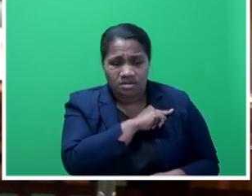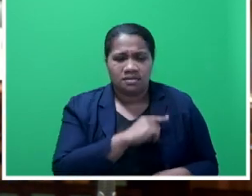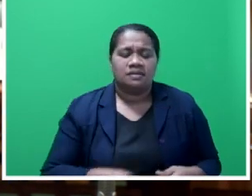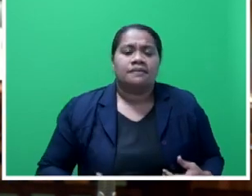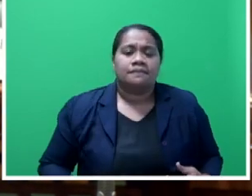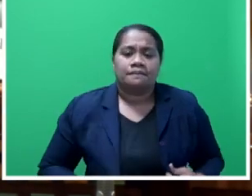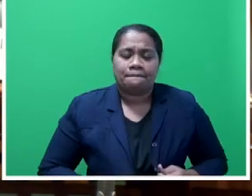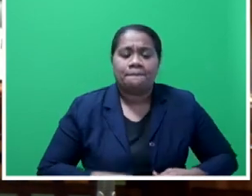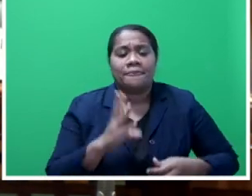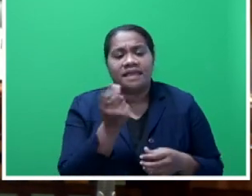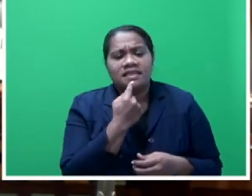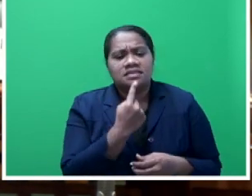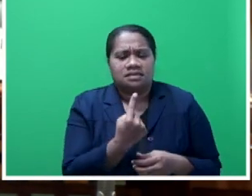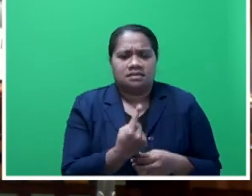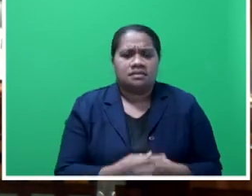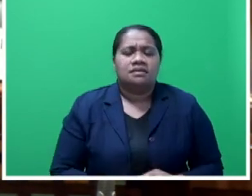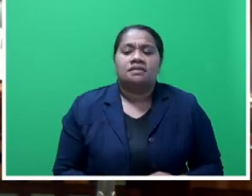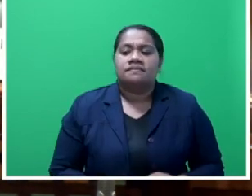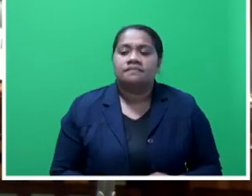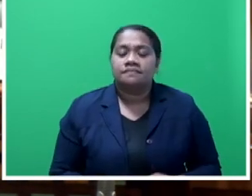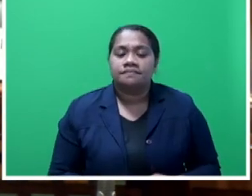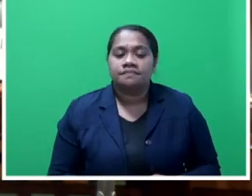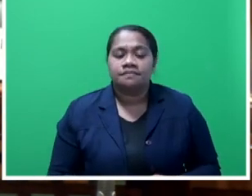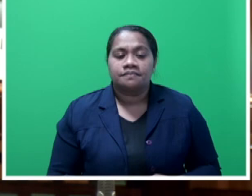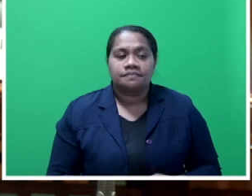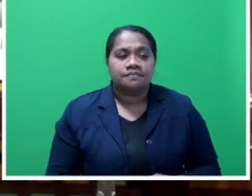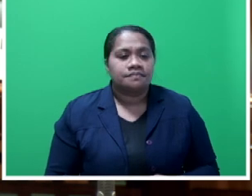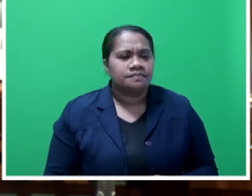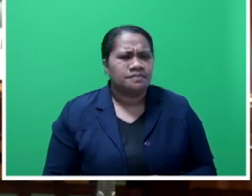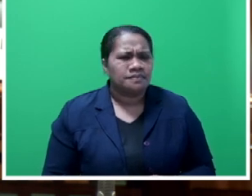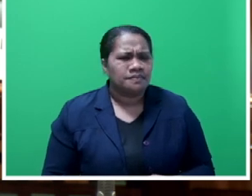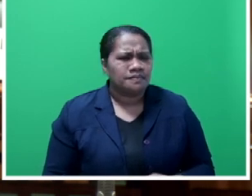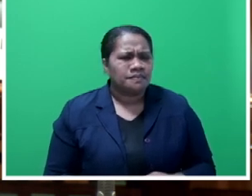They said, about the facts not right regarding